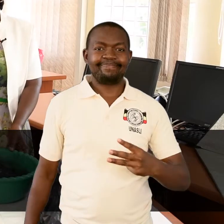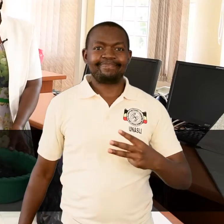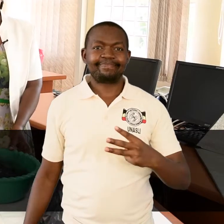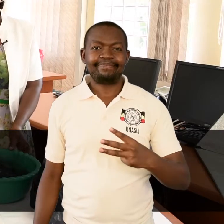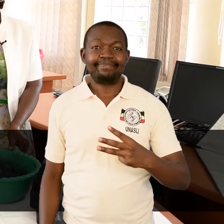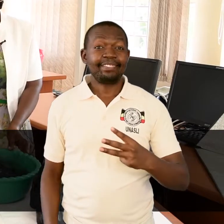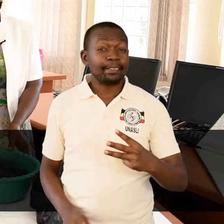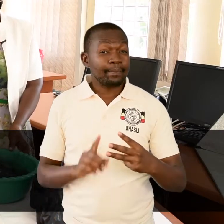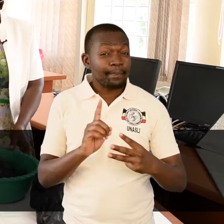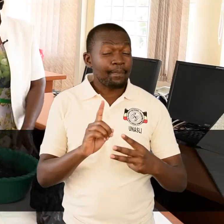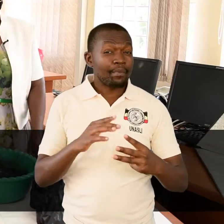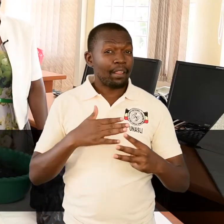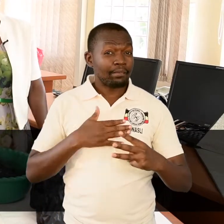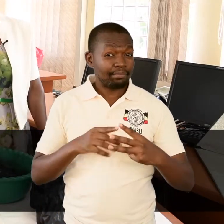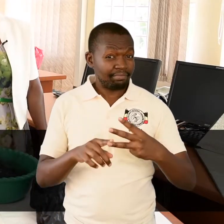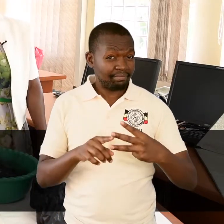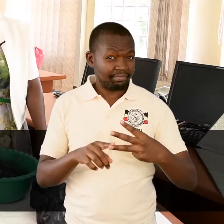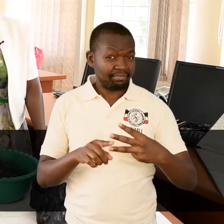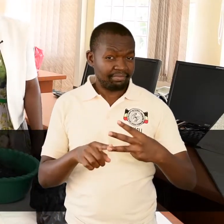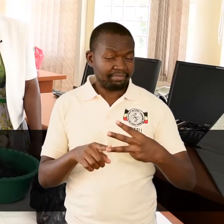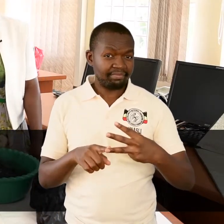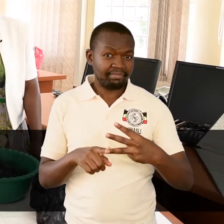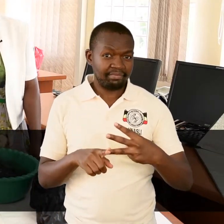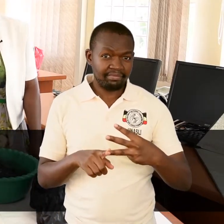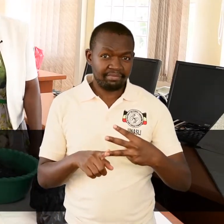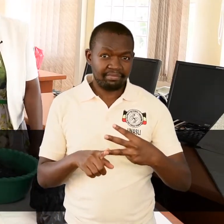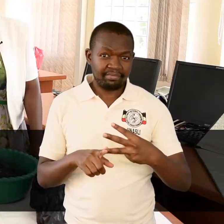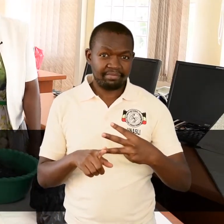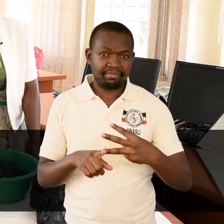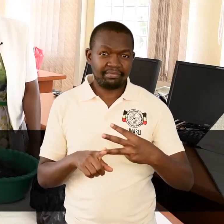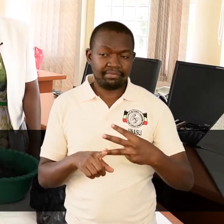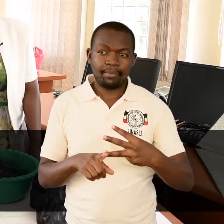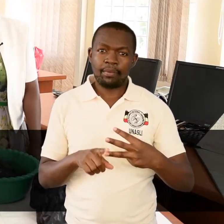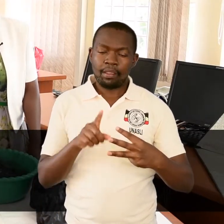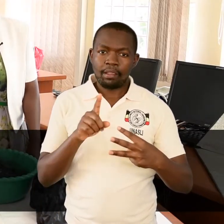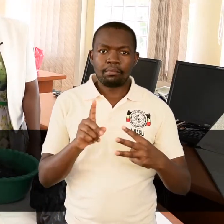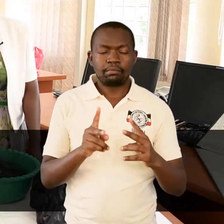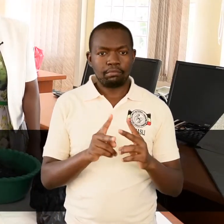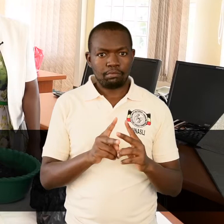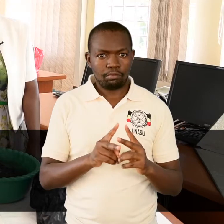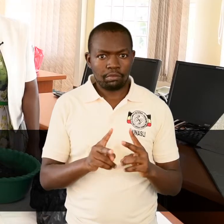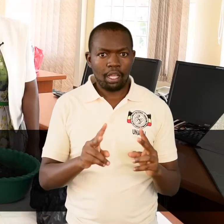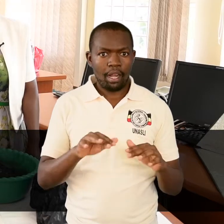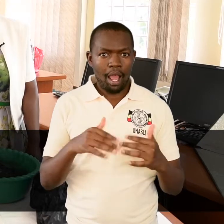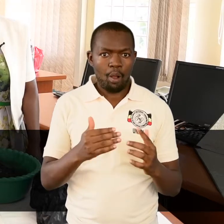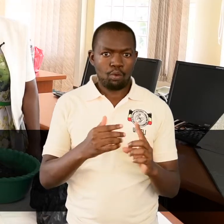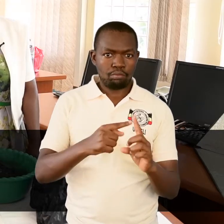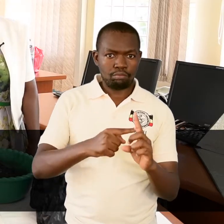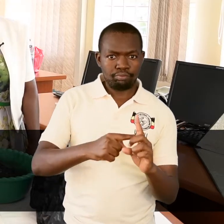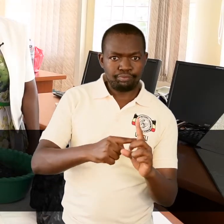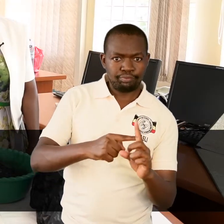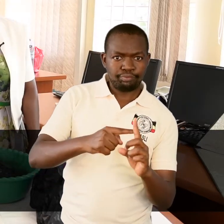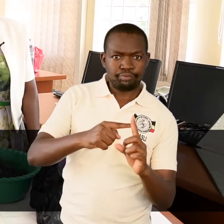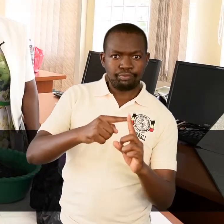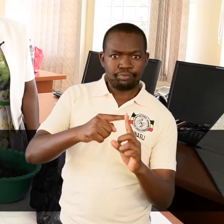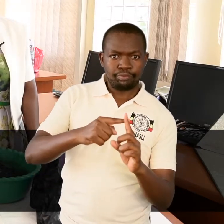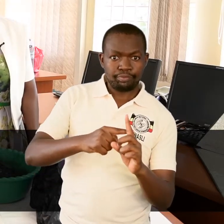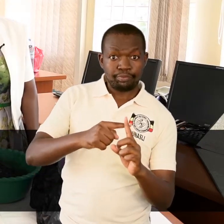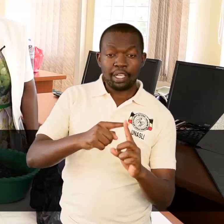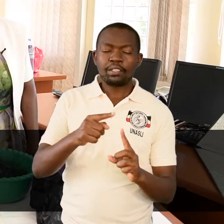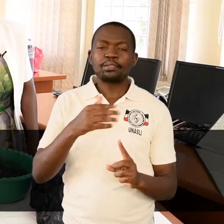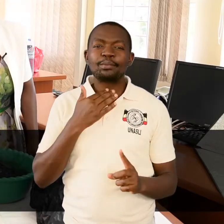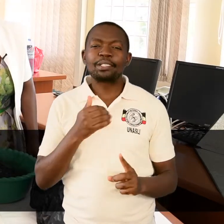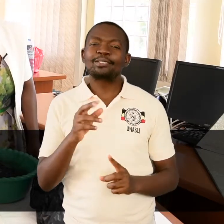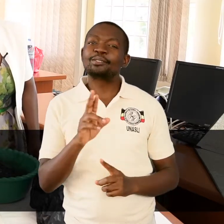Now, our step 3 is you start making the measurements of what you are going to